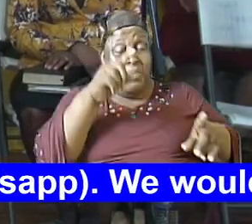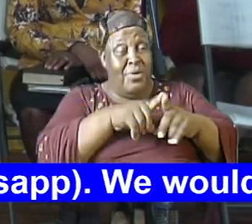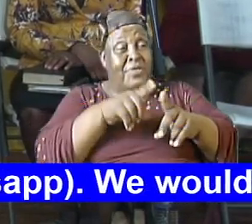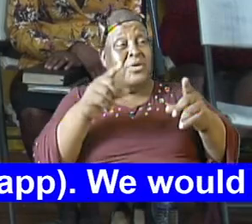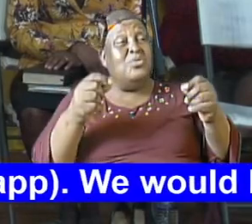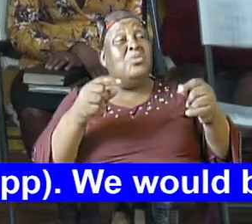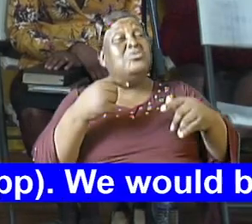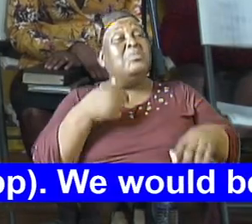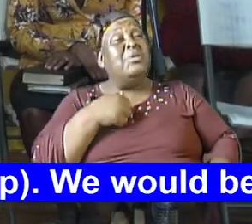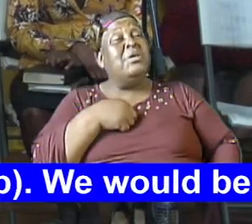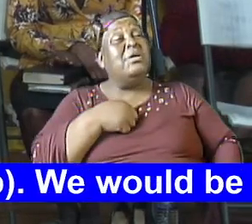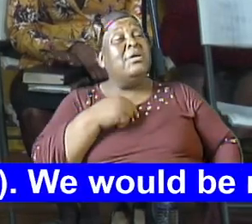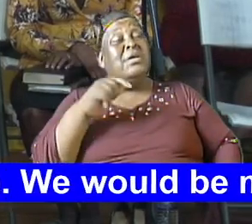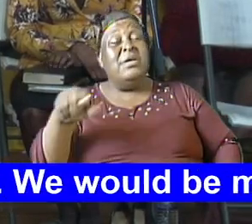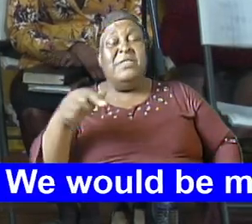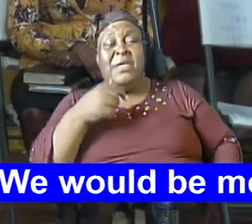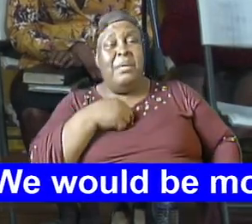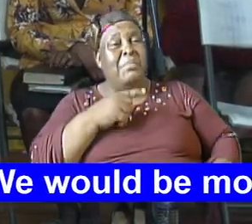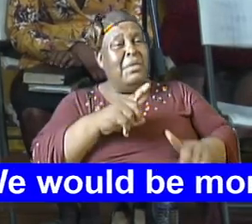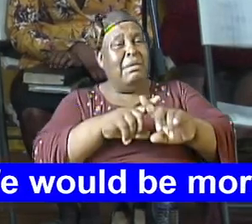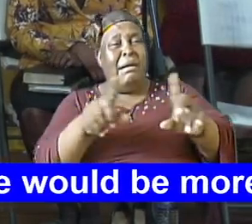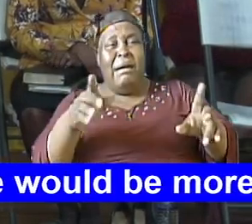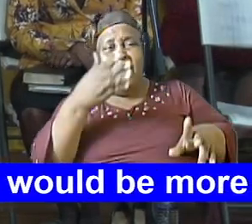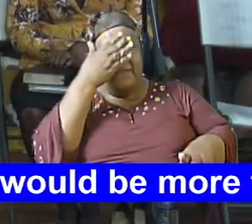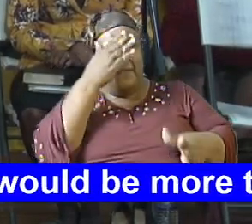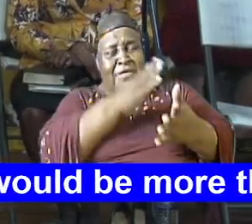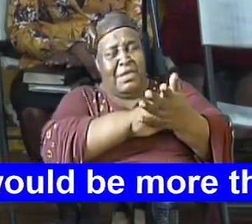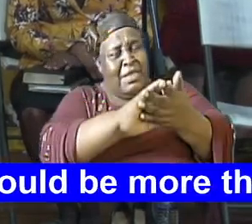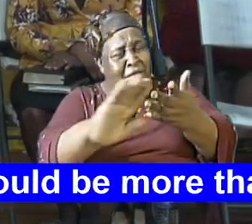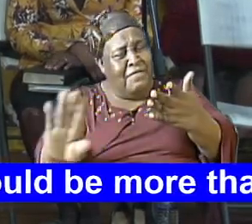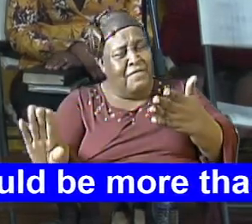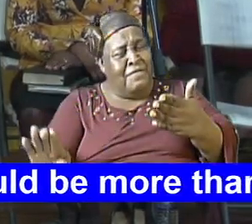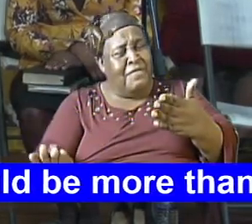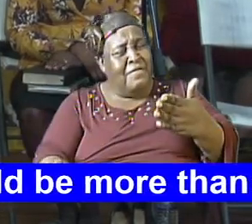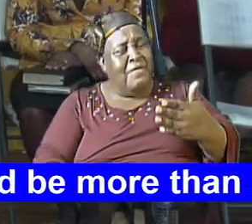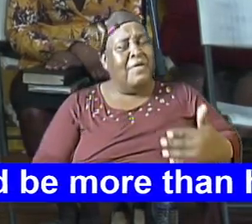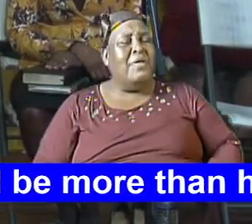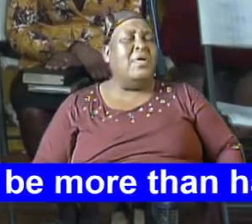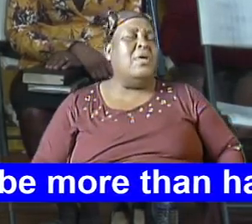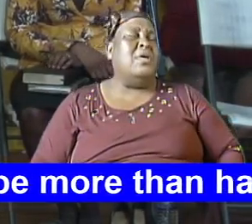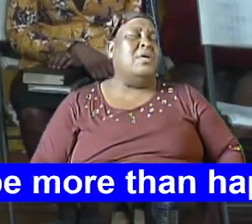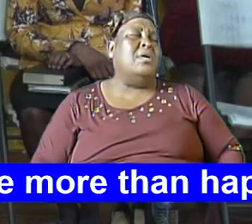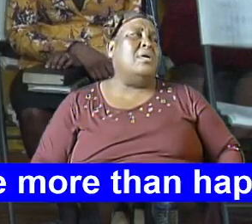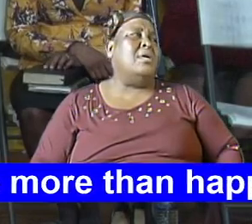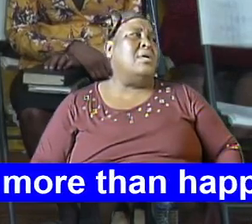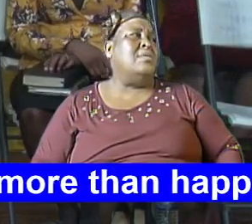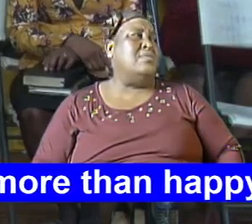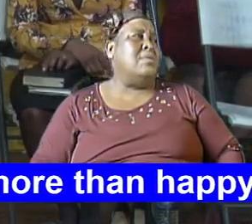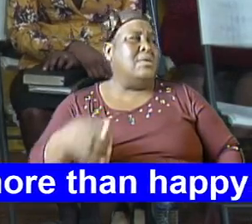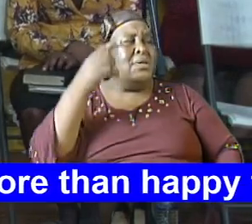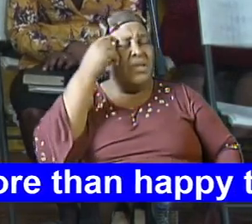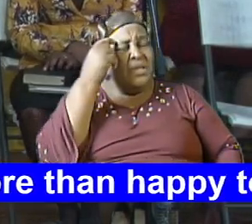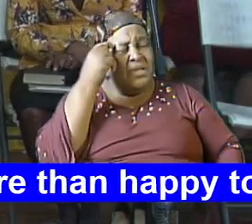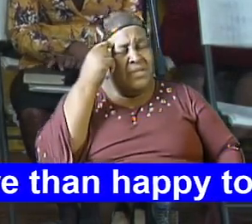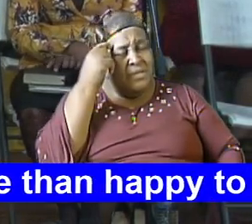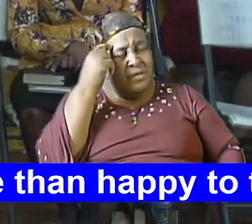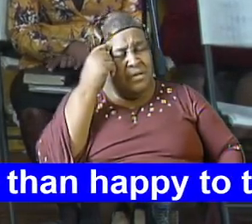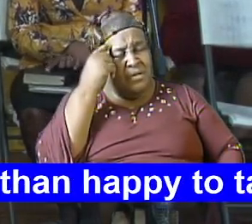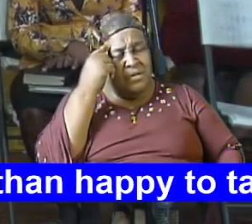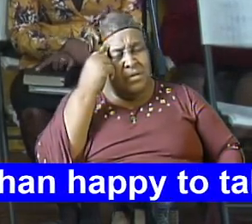to me that I cannot forgive? I don't want no hands or somebody running up here, and I just want to think about